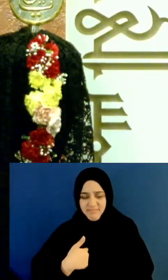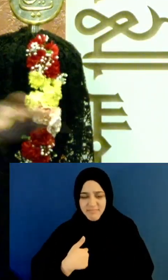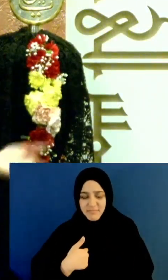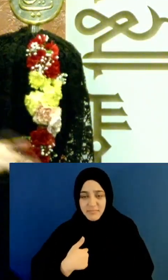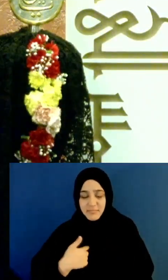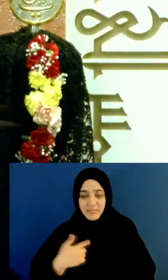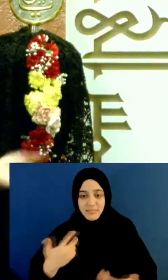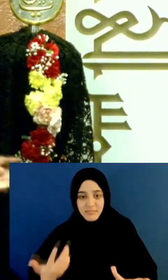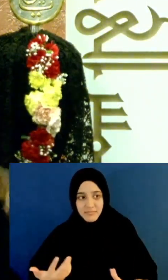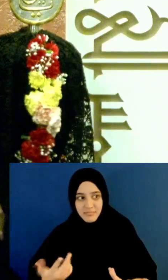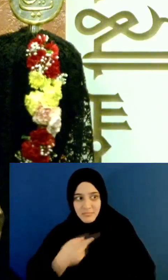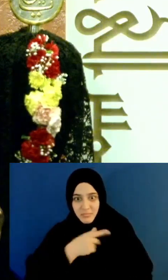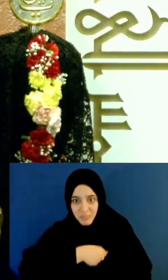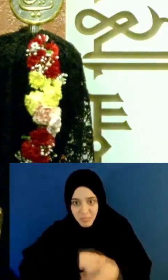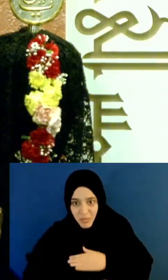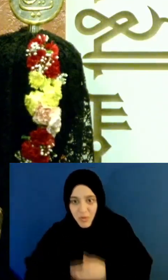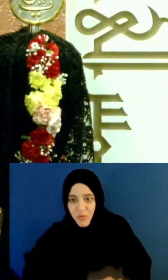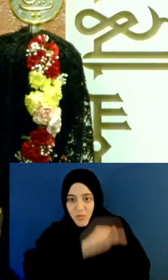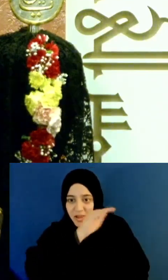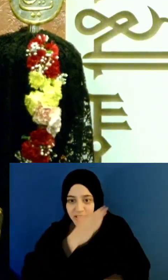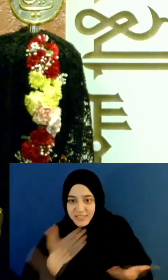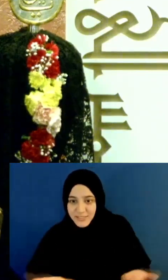Born and raised here, born and bred here.